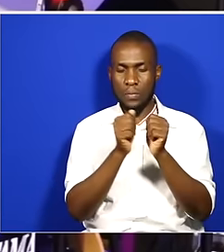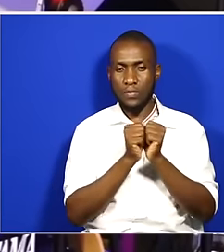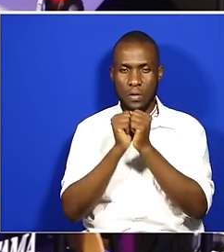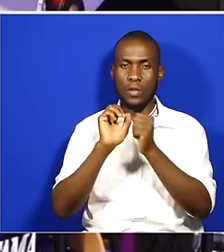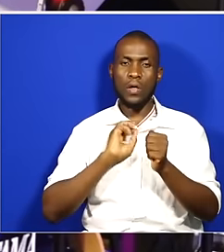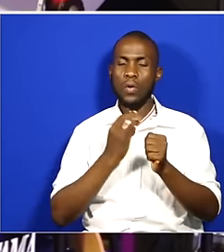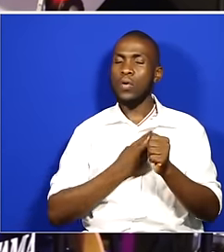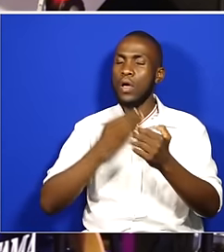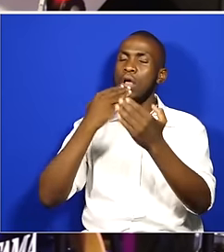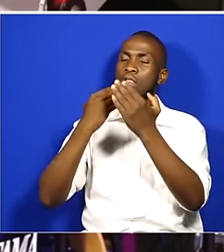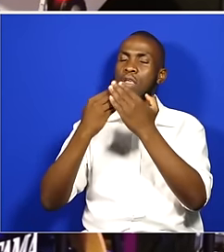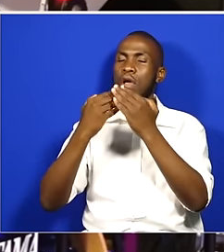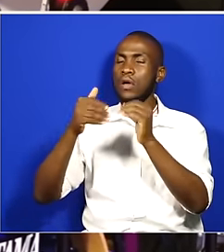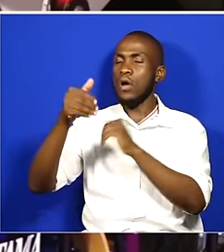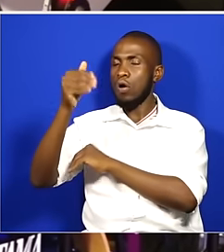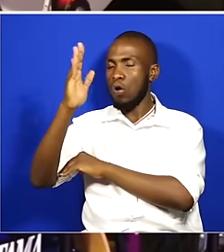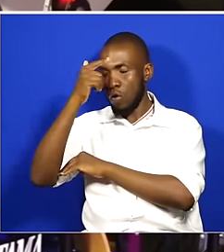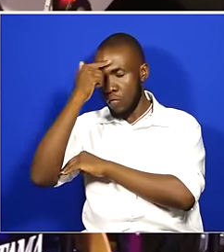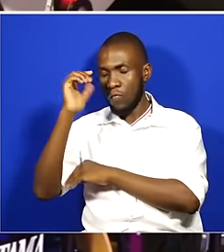that we are grateful for the cross.